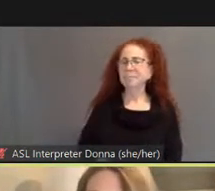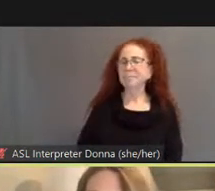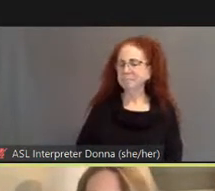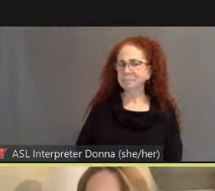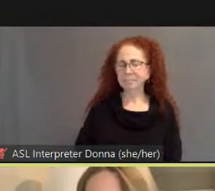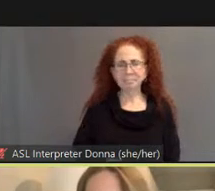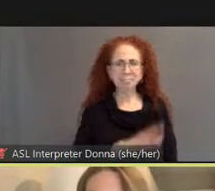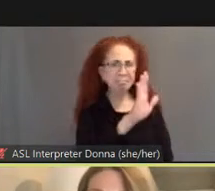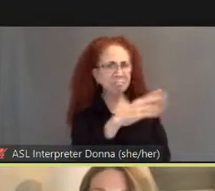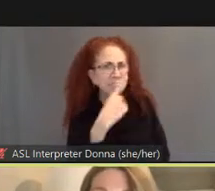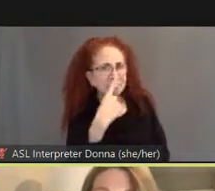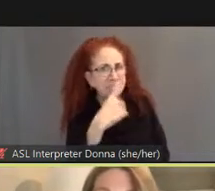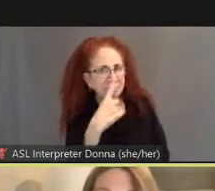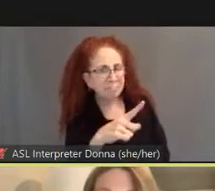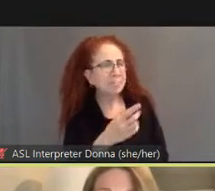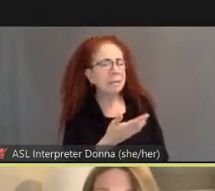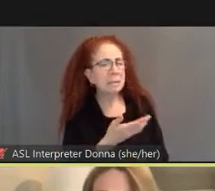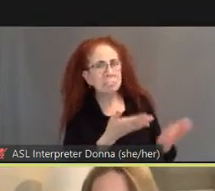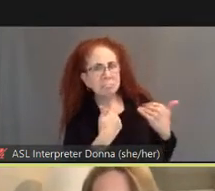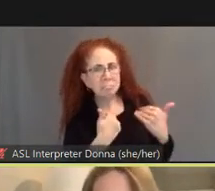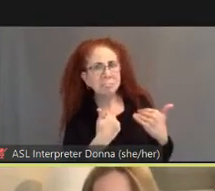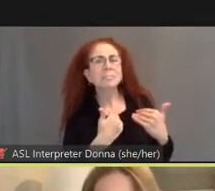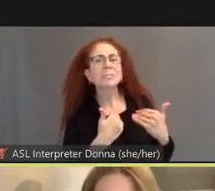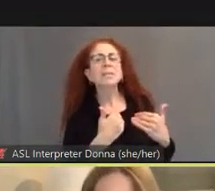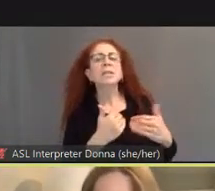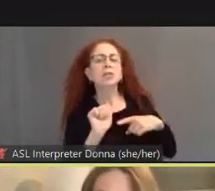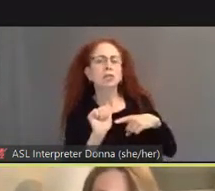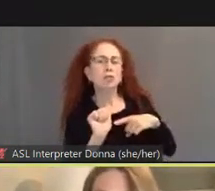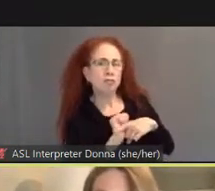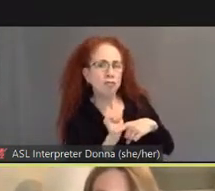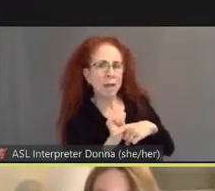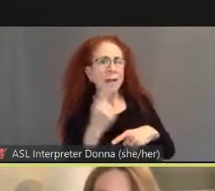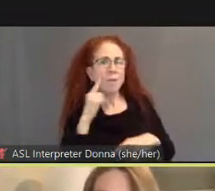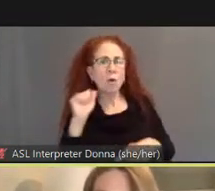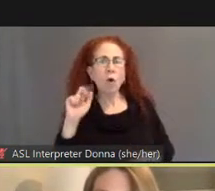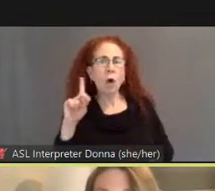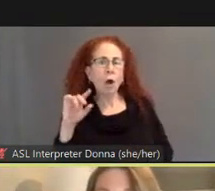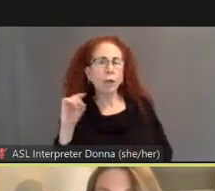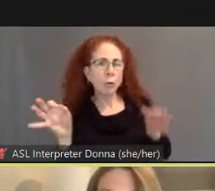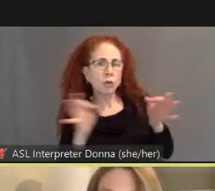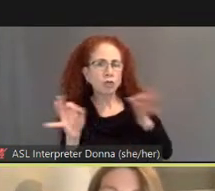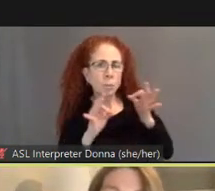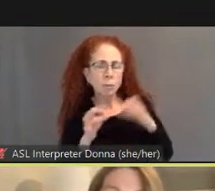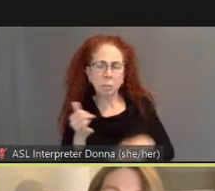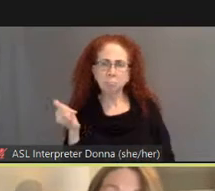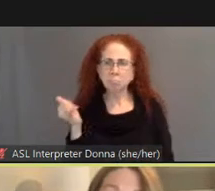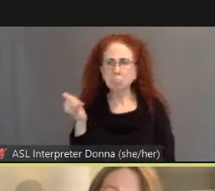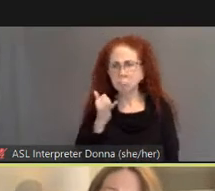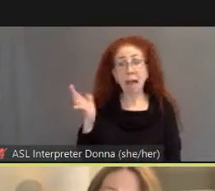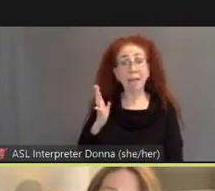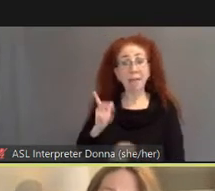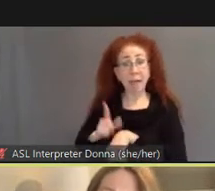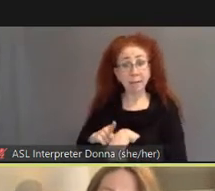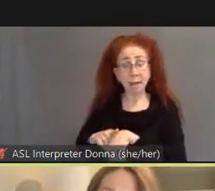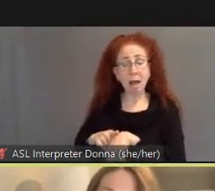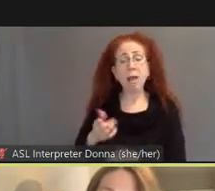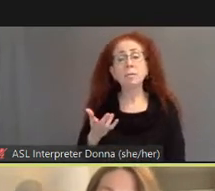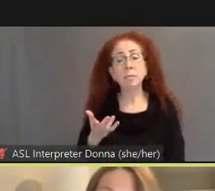be interested in getting trained in audio description. And at the time, I was a